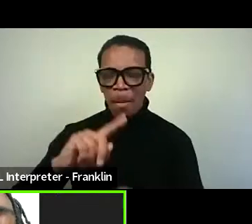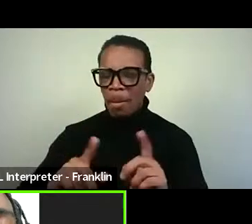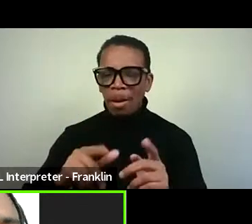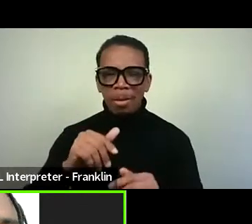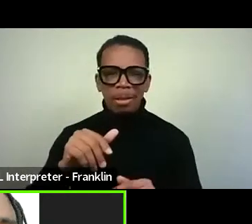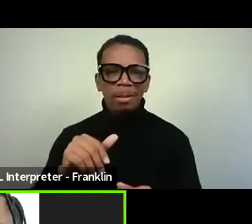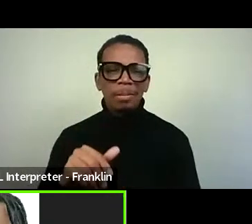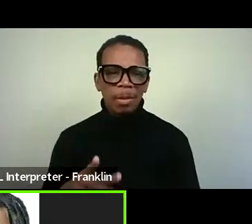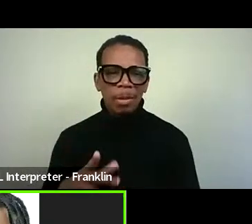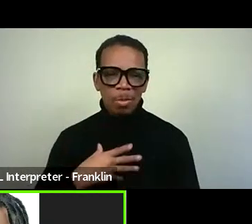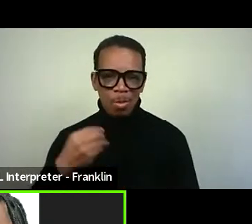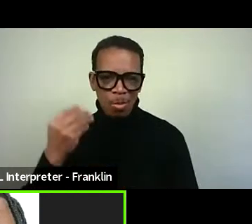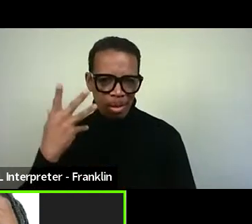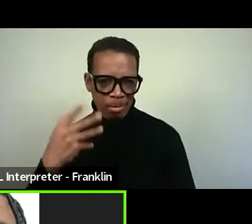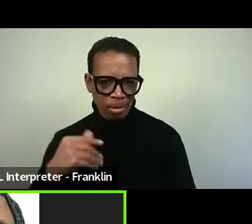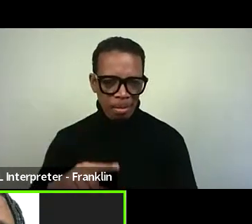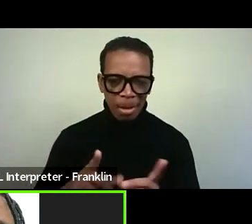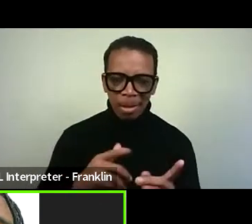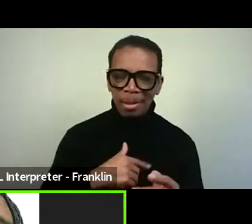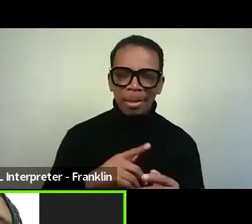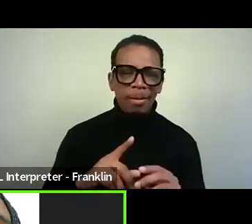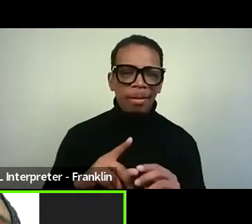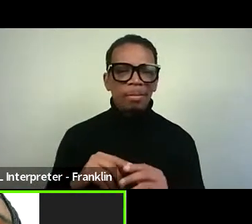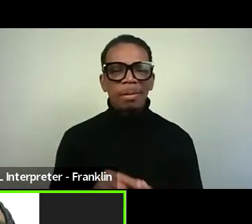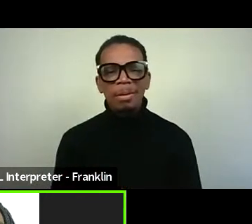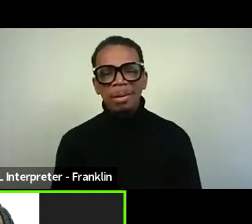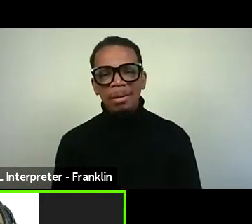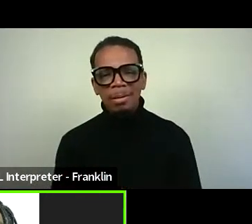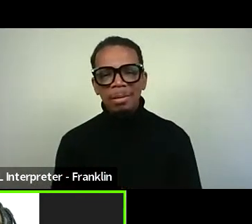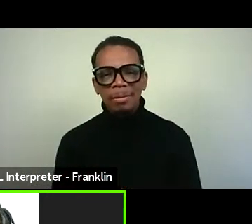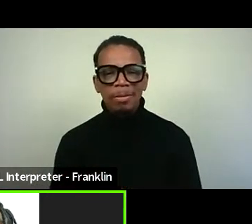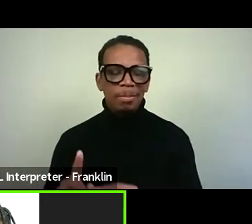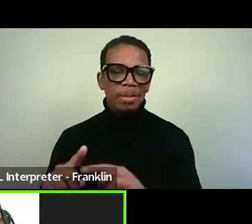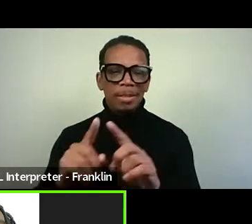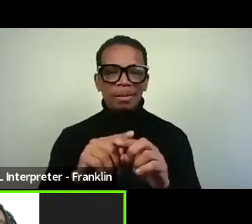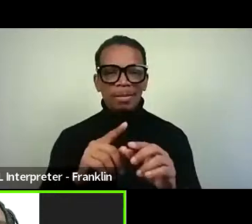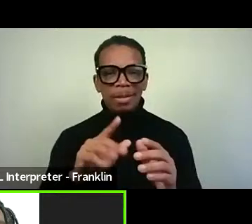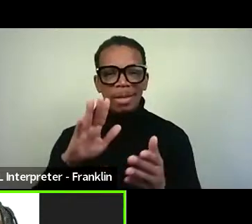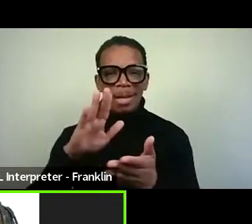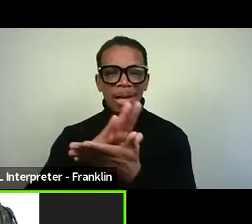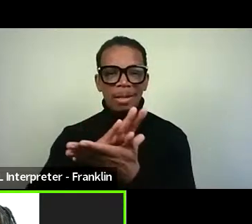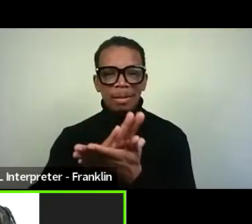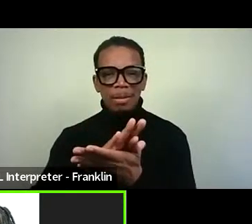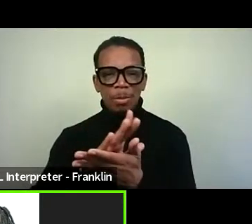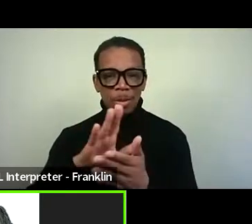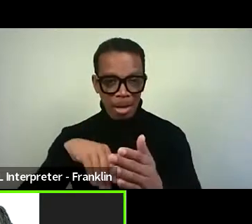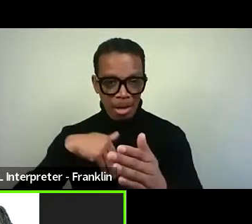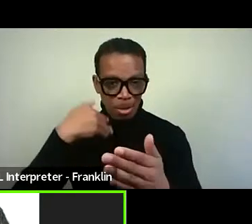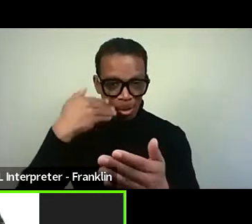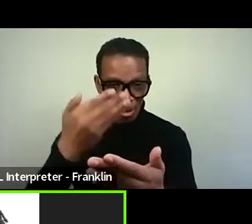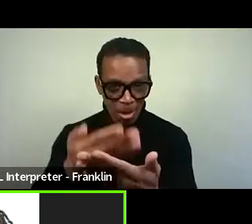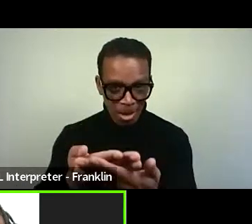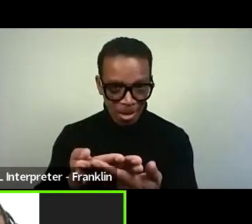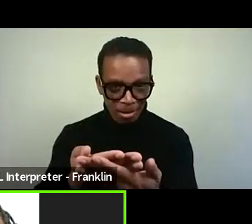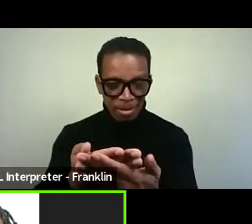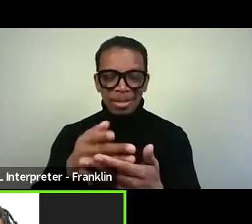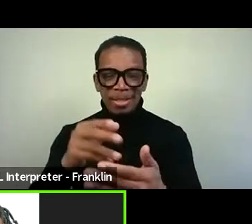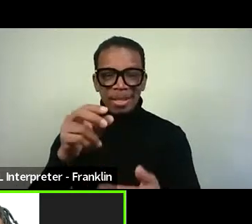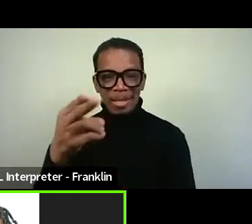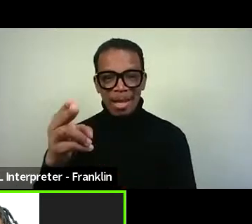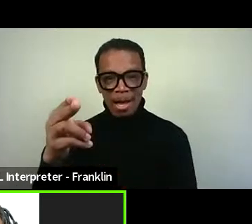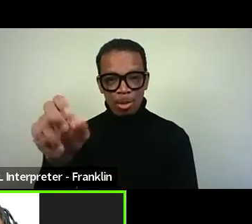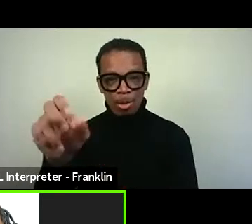nature, um, from different academic stances. When I got into this high